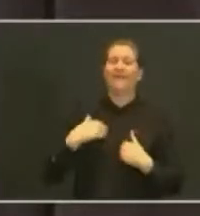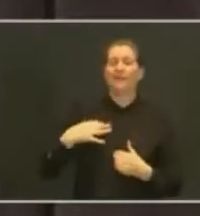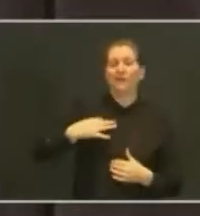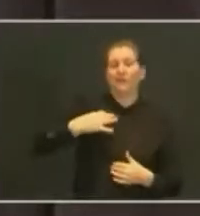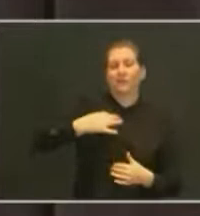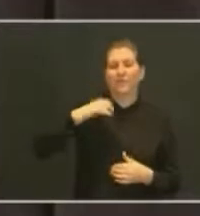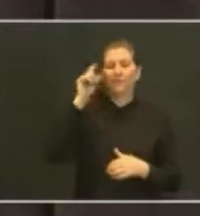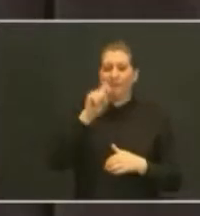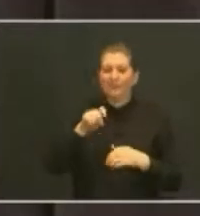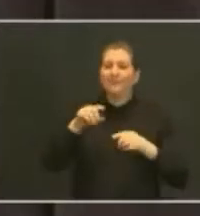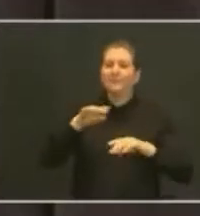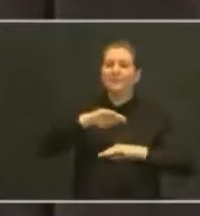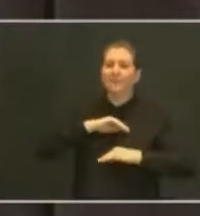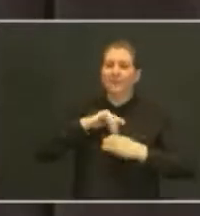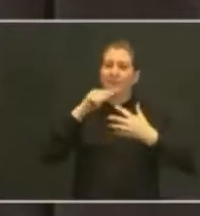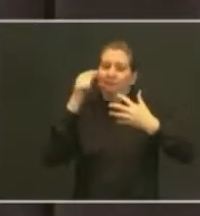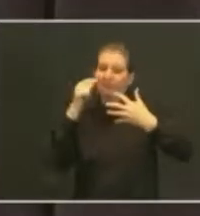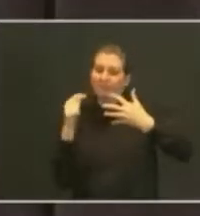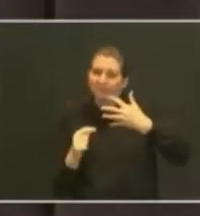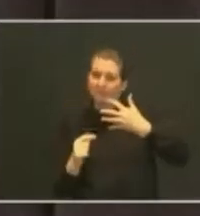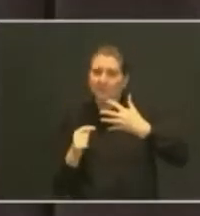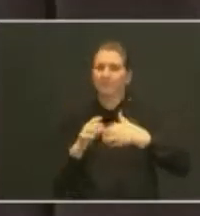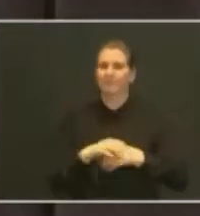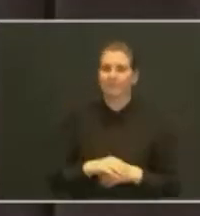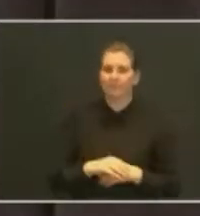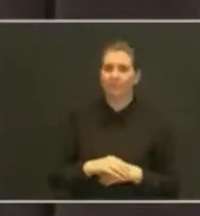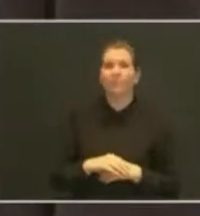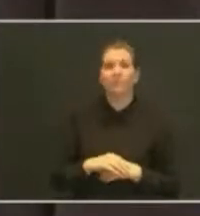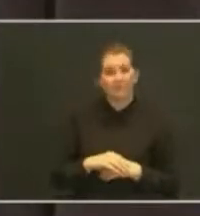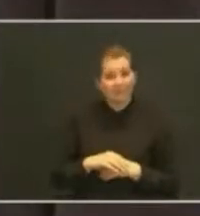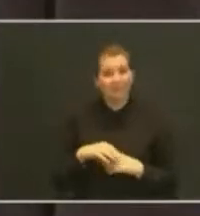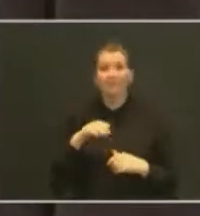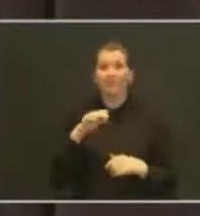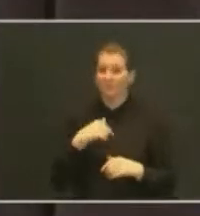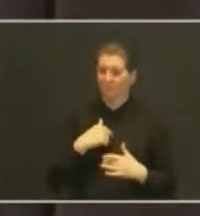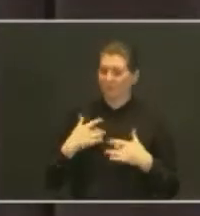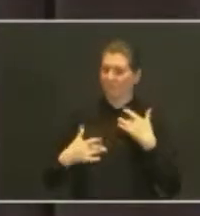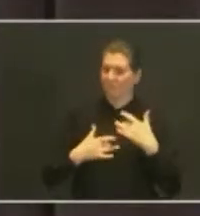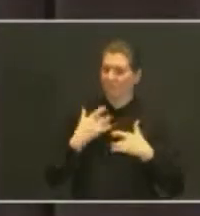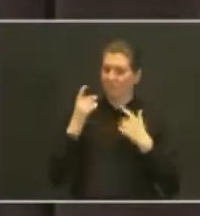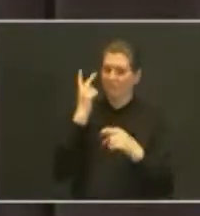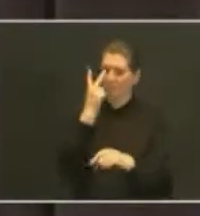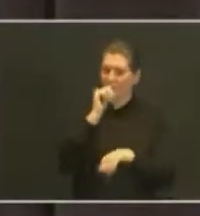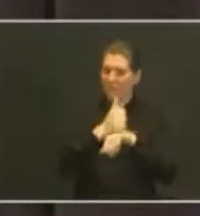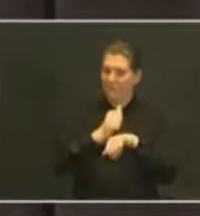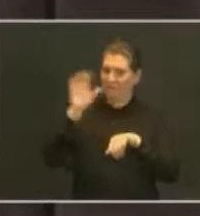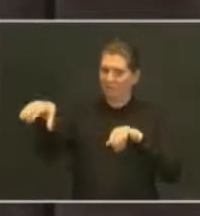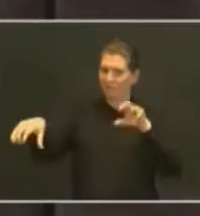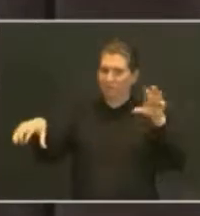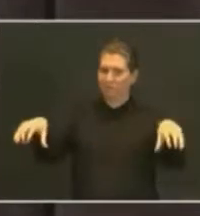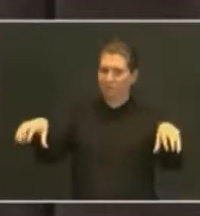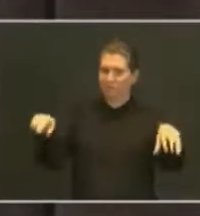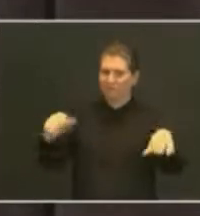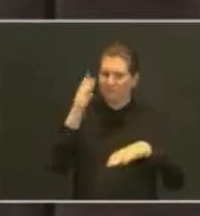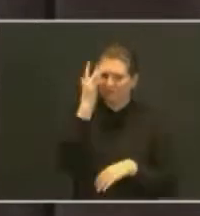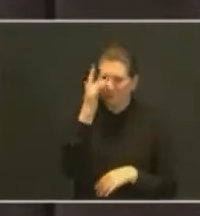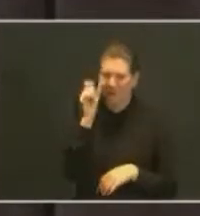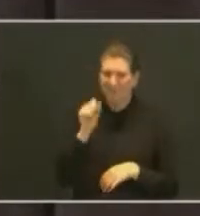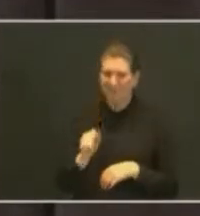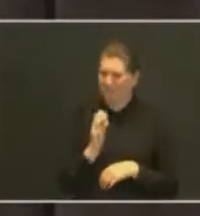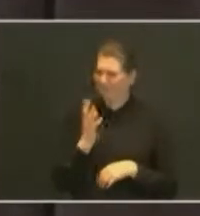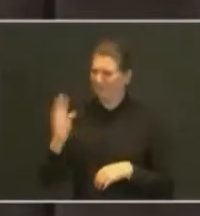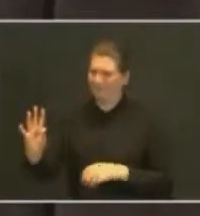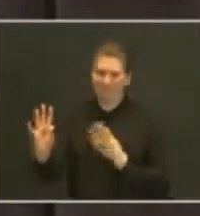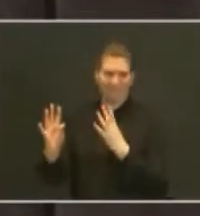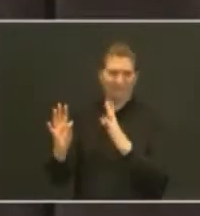We are very excited to be launching these new sites because these are high-volume vaccination clinics that